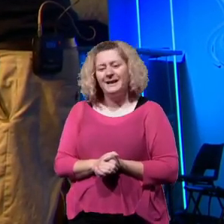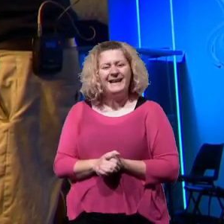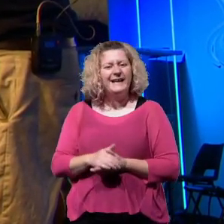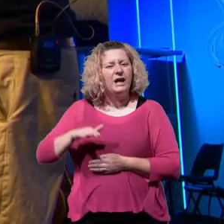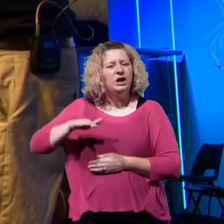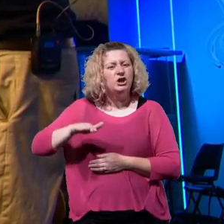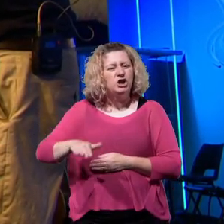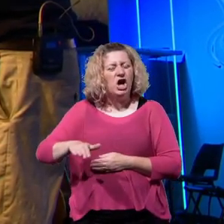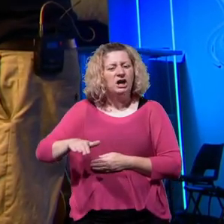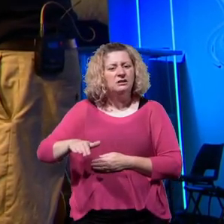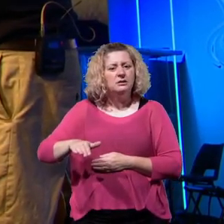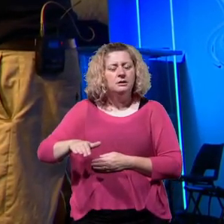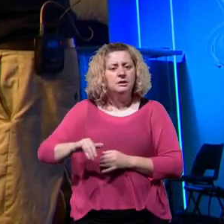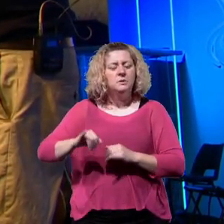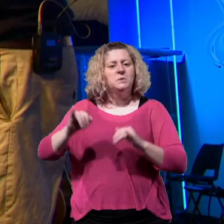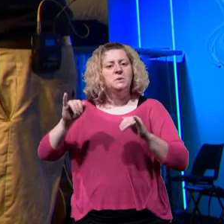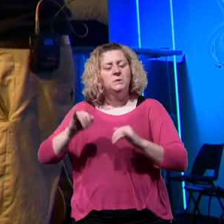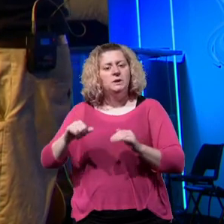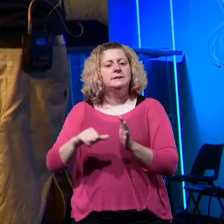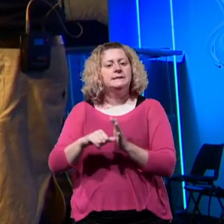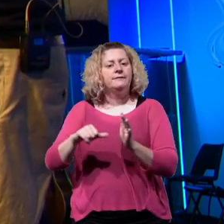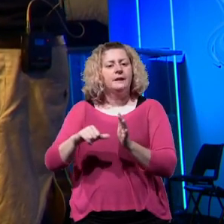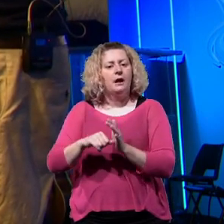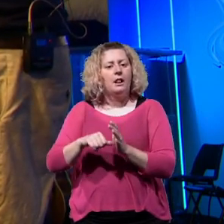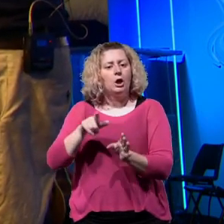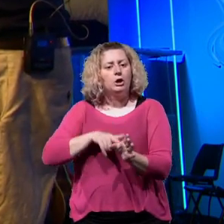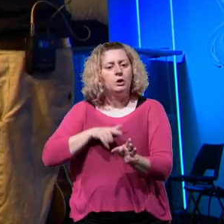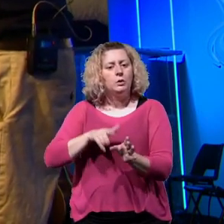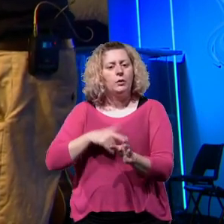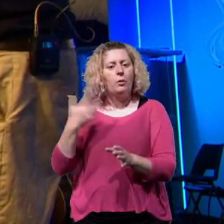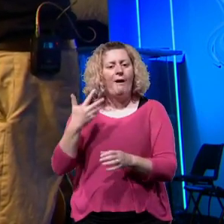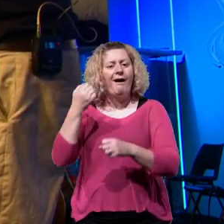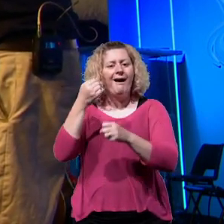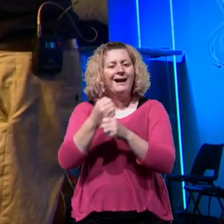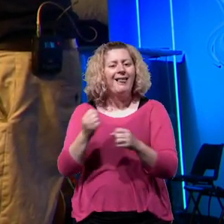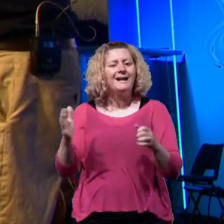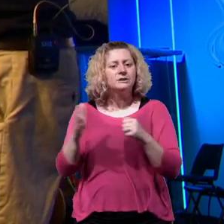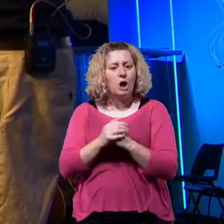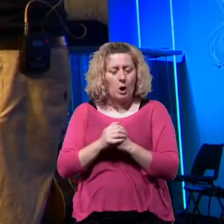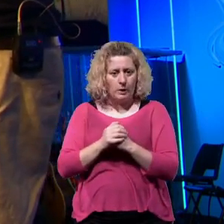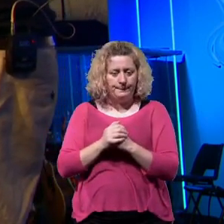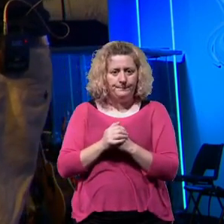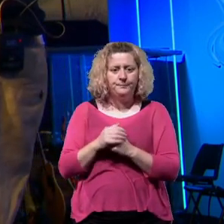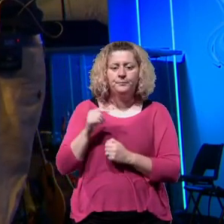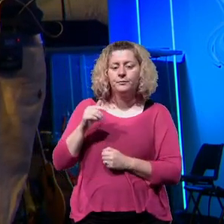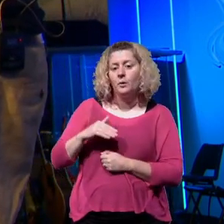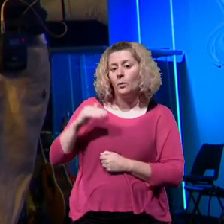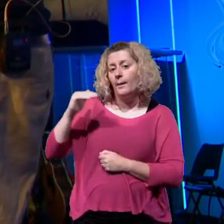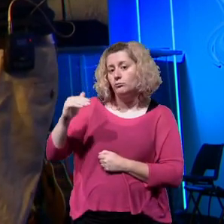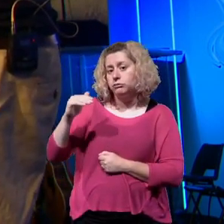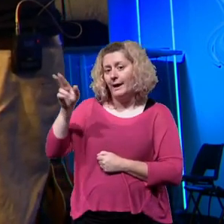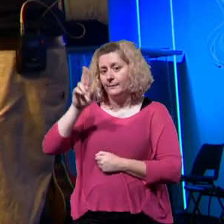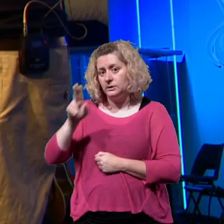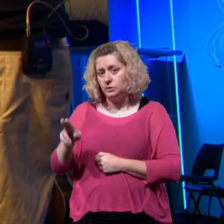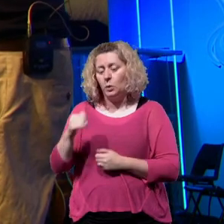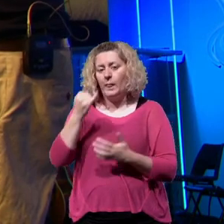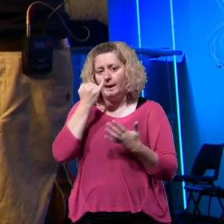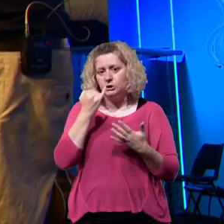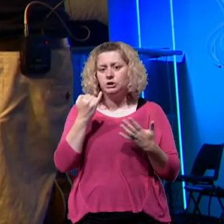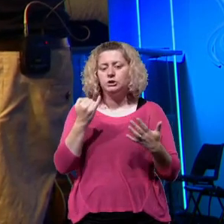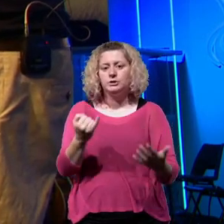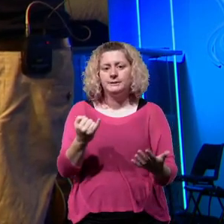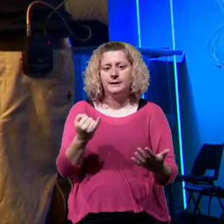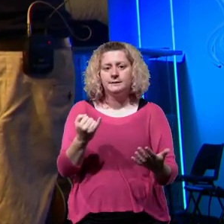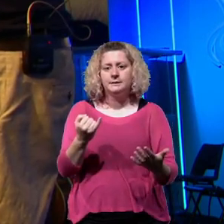Glasgow, but he goes to his first primary school, and this is what we're told. When he moved up to the boys' school at 6 years old, there